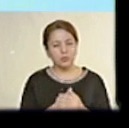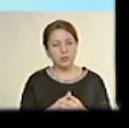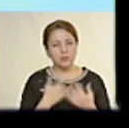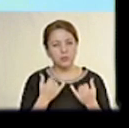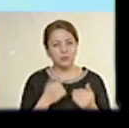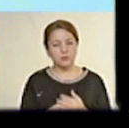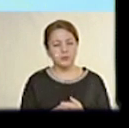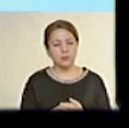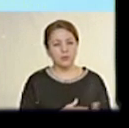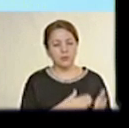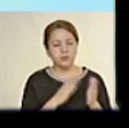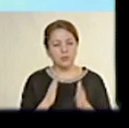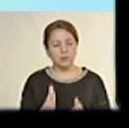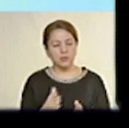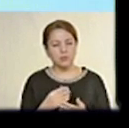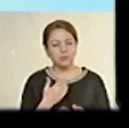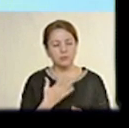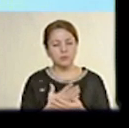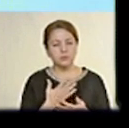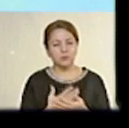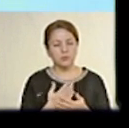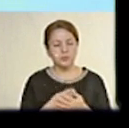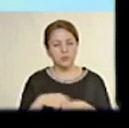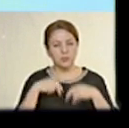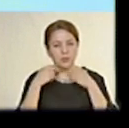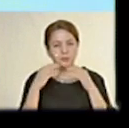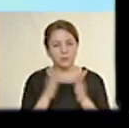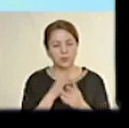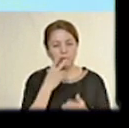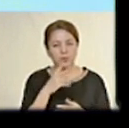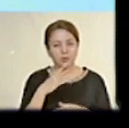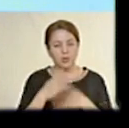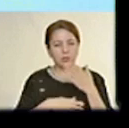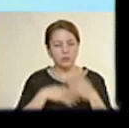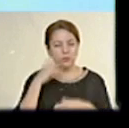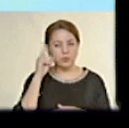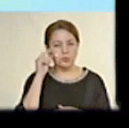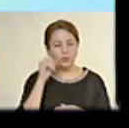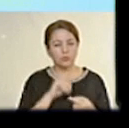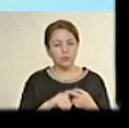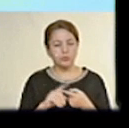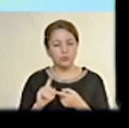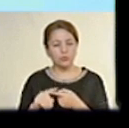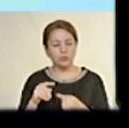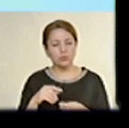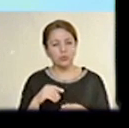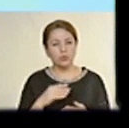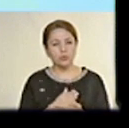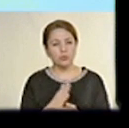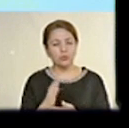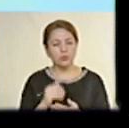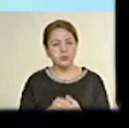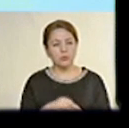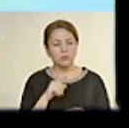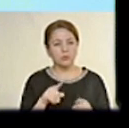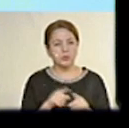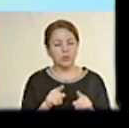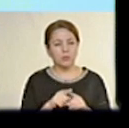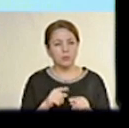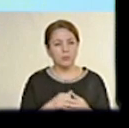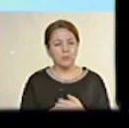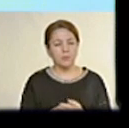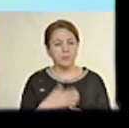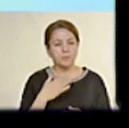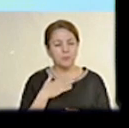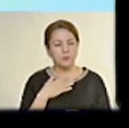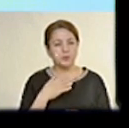endi navbatdagi misollarga e'tibor qiling. Aralash sonlarni qo'shish usullari. Bunda ham esa